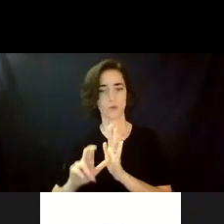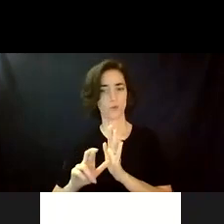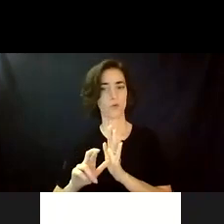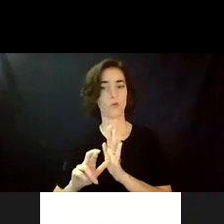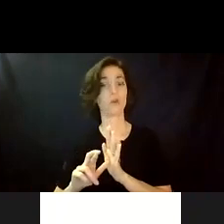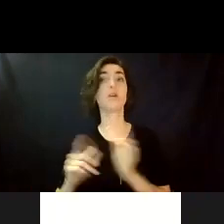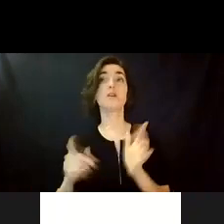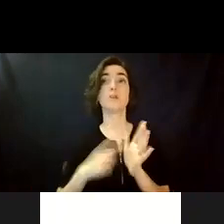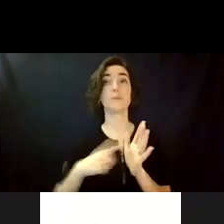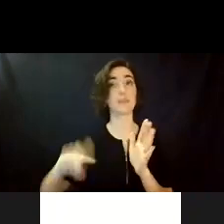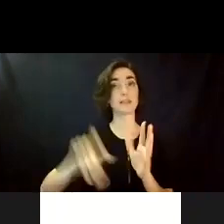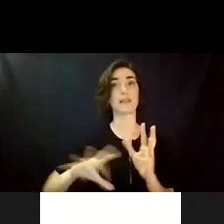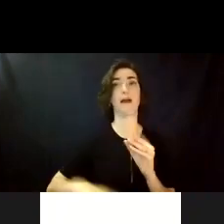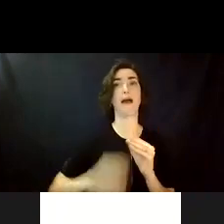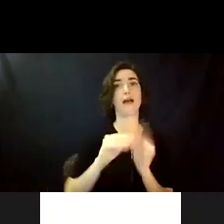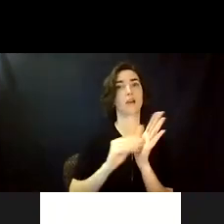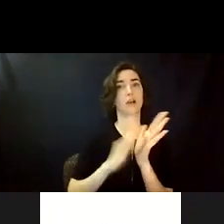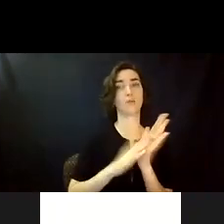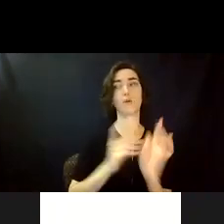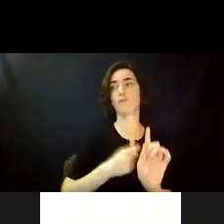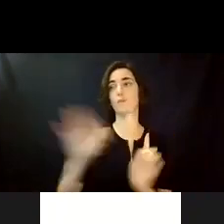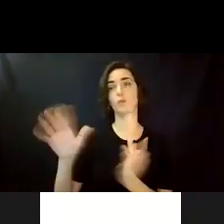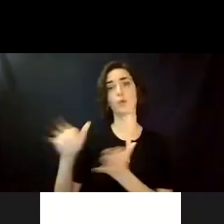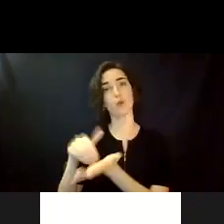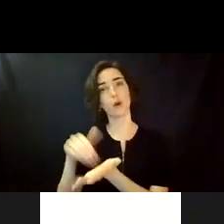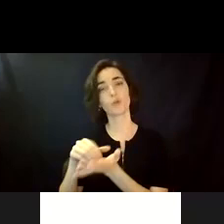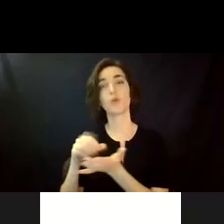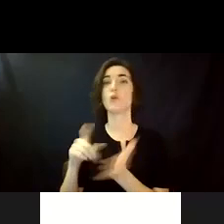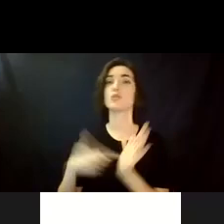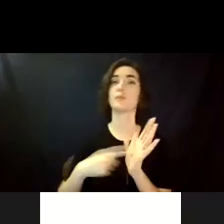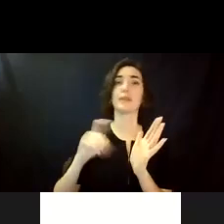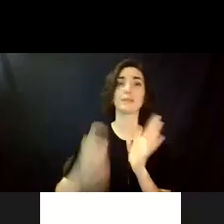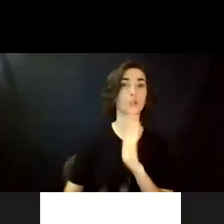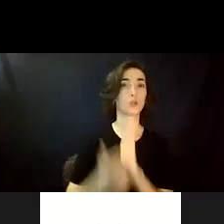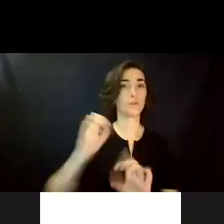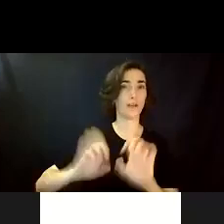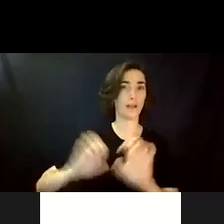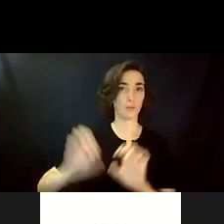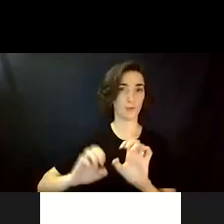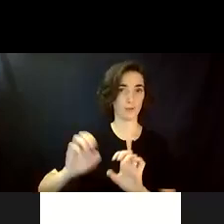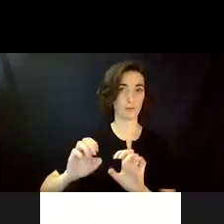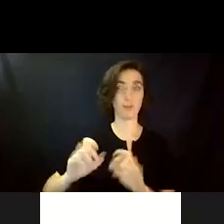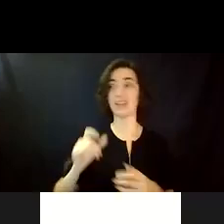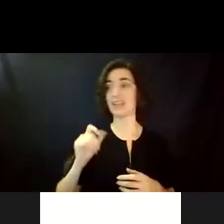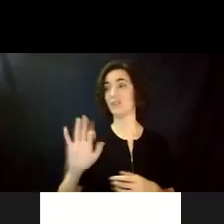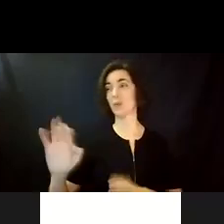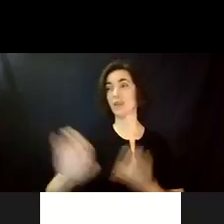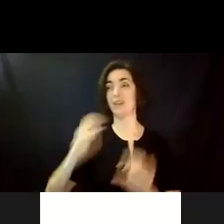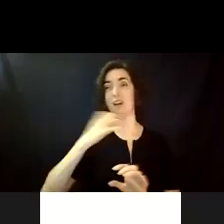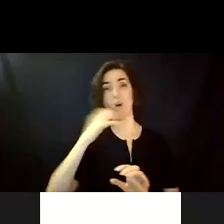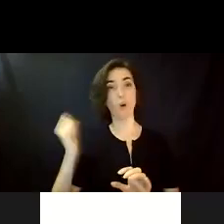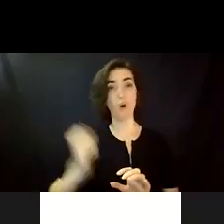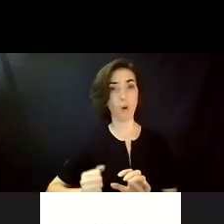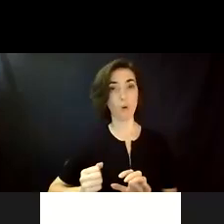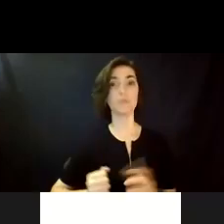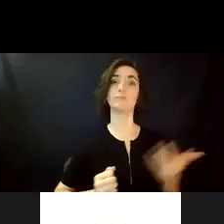supplemental documentation from their doctor or a new evaluation. If they have an outdated eval, the institution does have